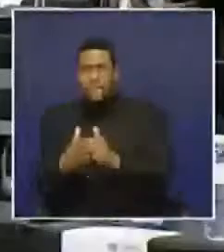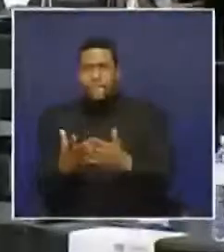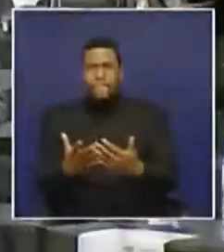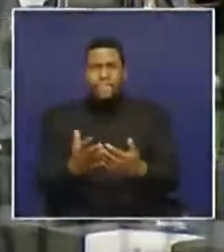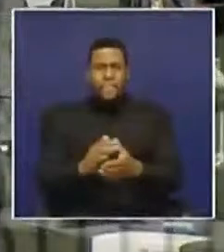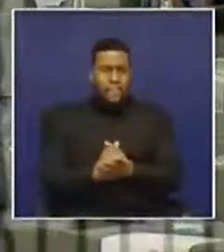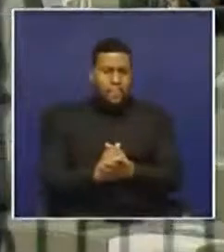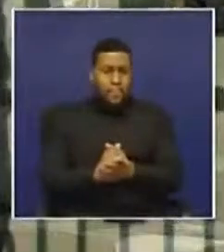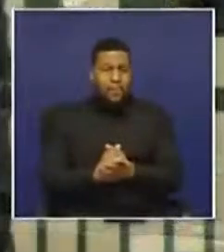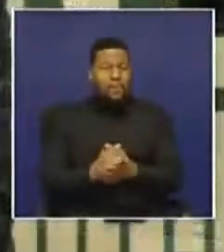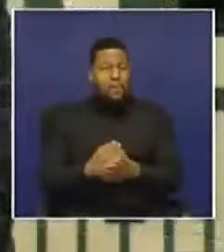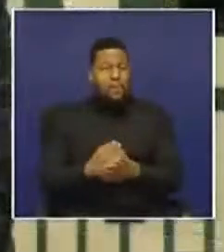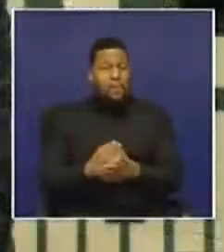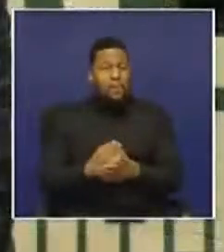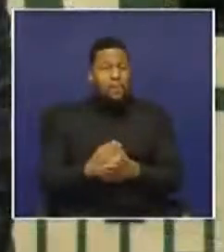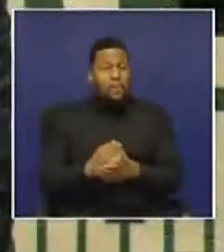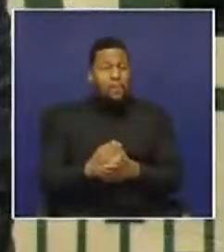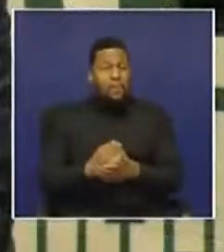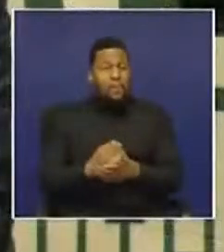happy to announce that 12